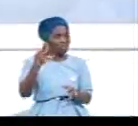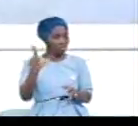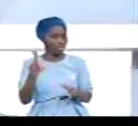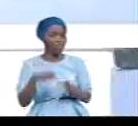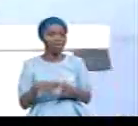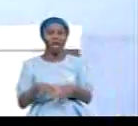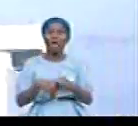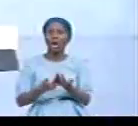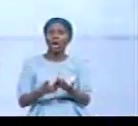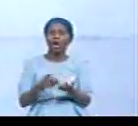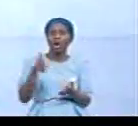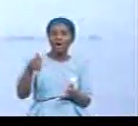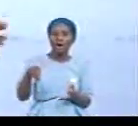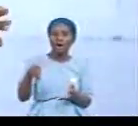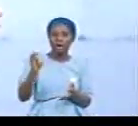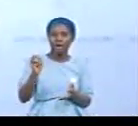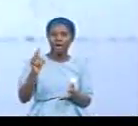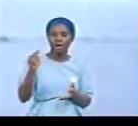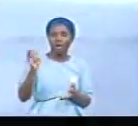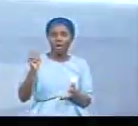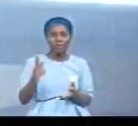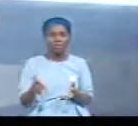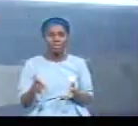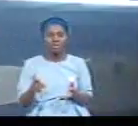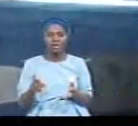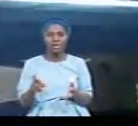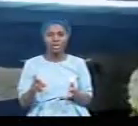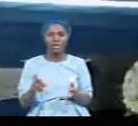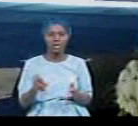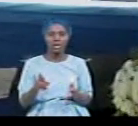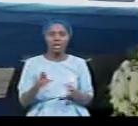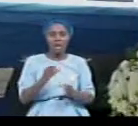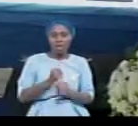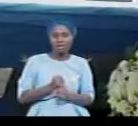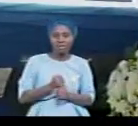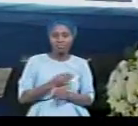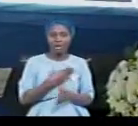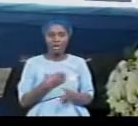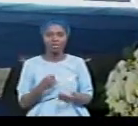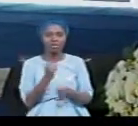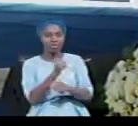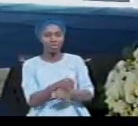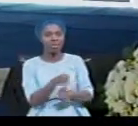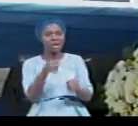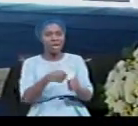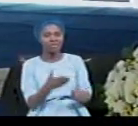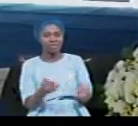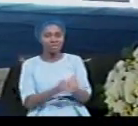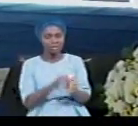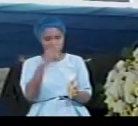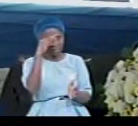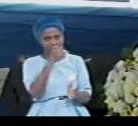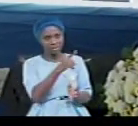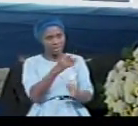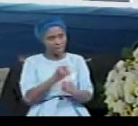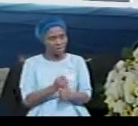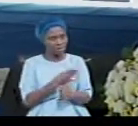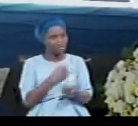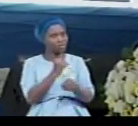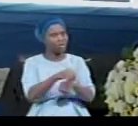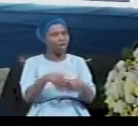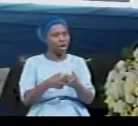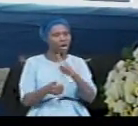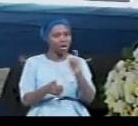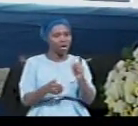Peter achieve, overcome everything he achieved, everything he overcame?